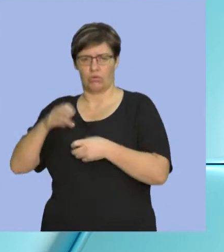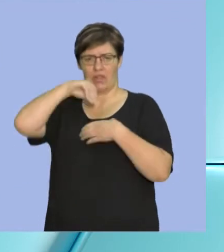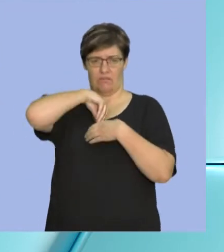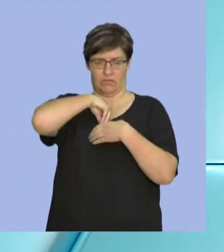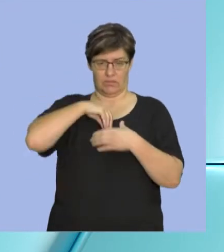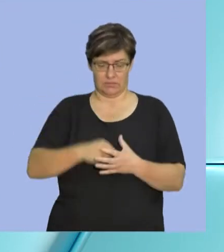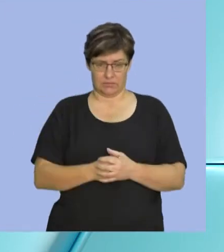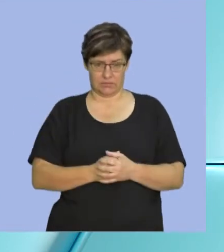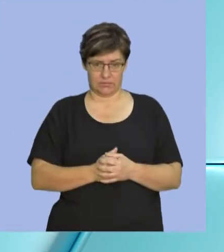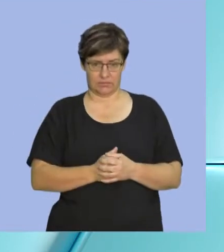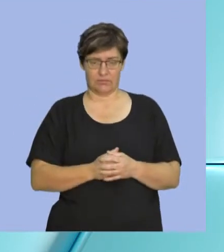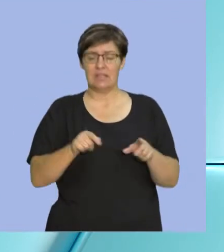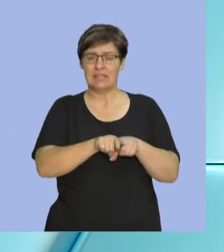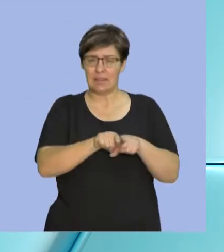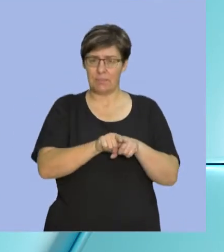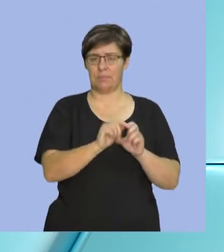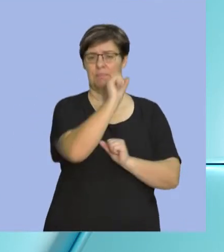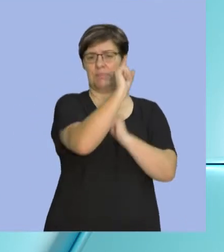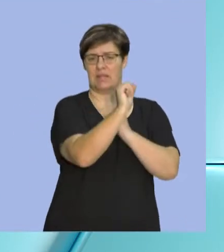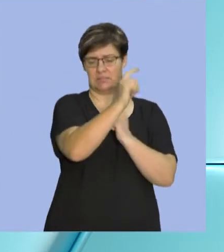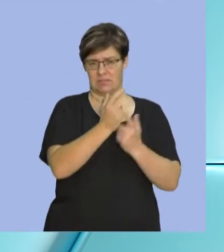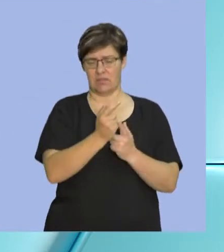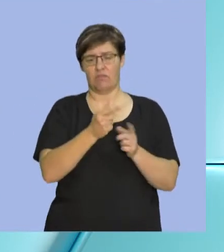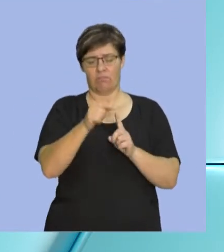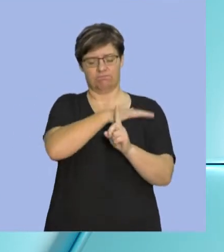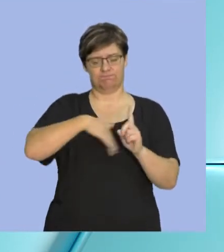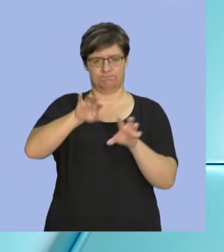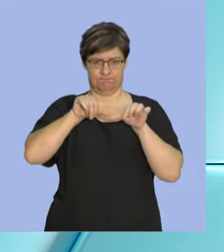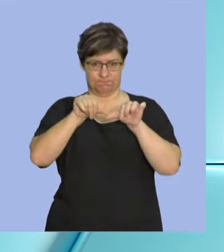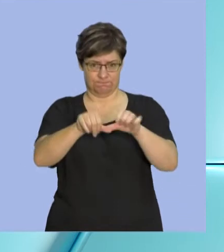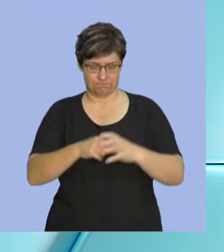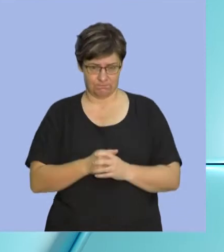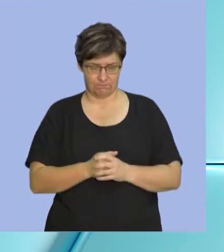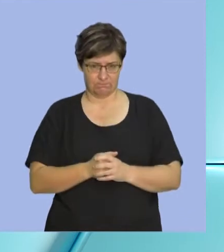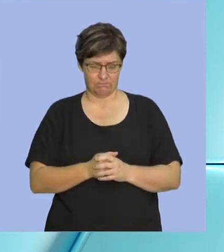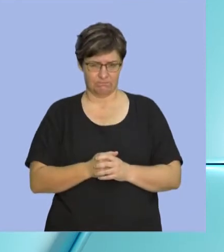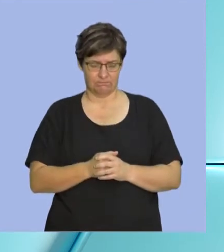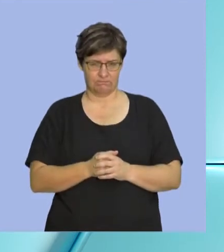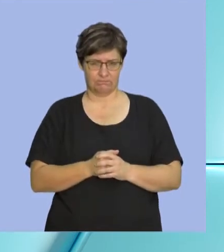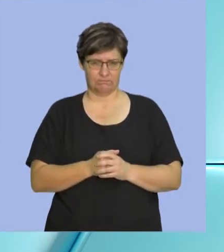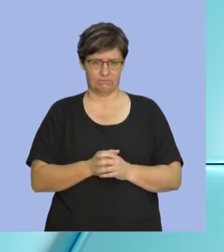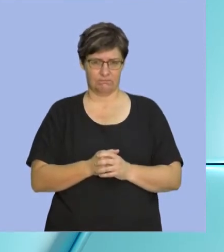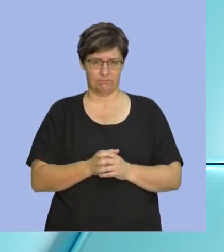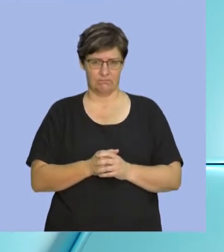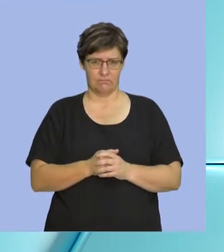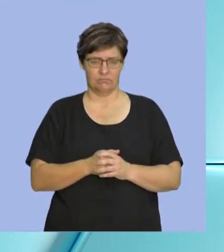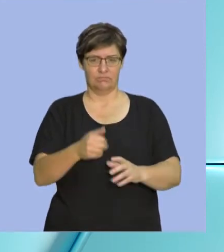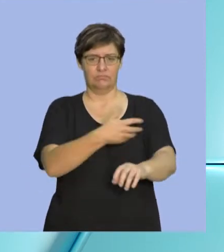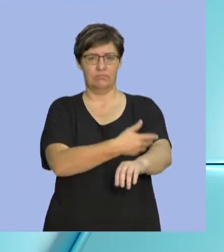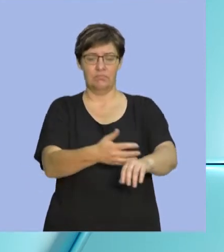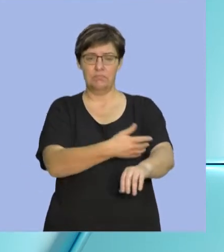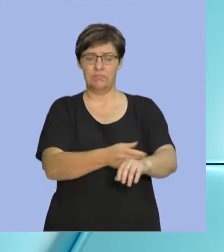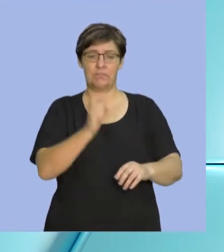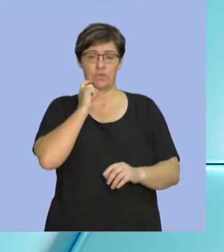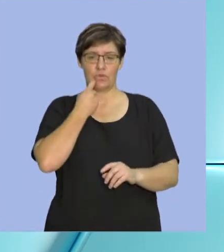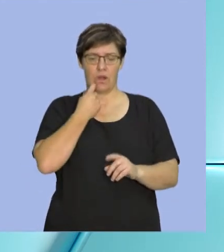We also looked at different mechanisms of homeostasis. For example, we looked at how the body maintains our blood glucose levels